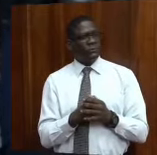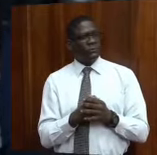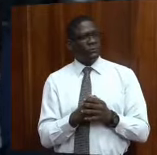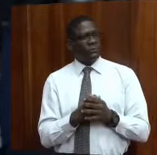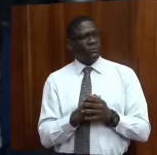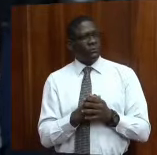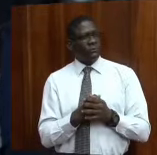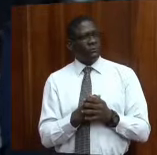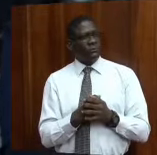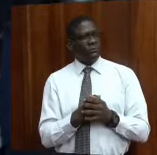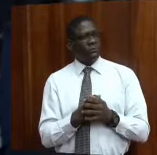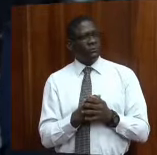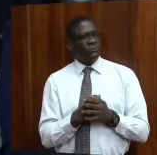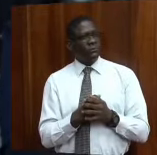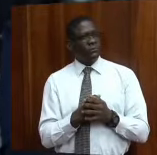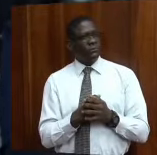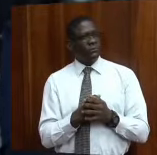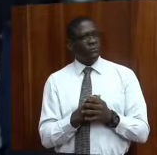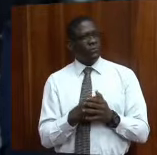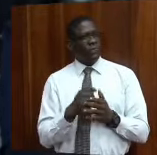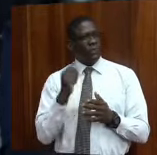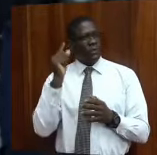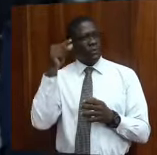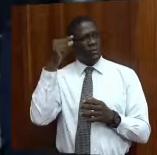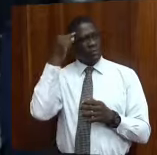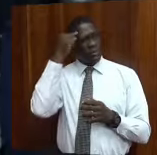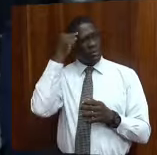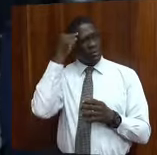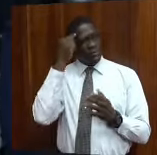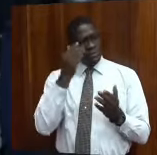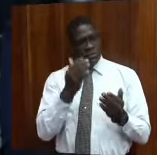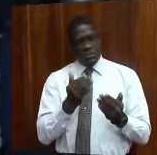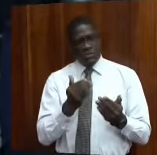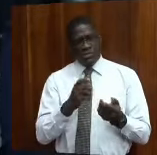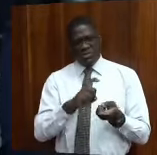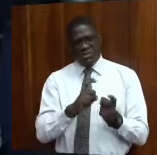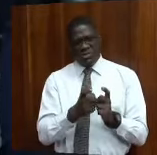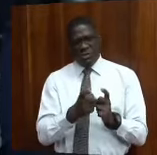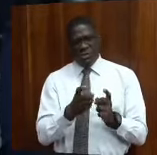year, we will seek to convert treasury bills into longer-term